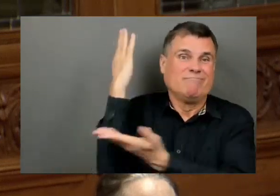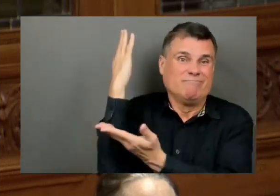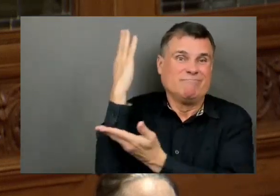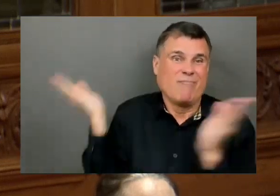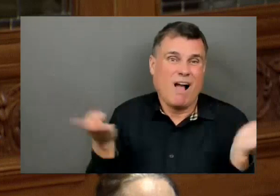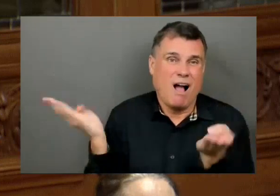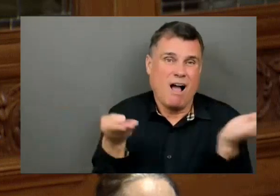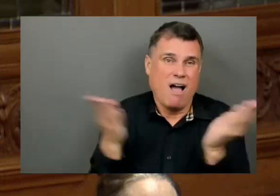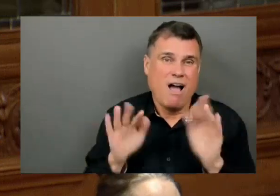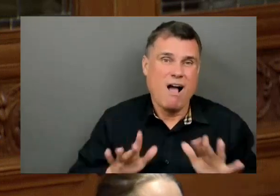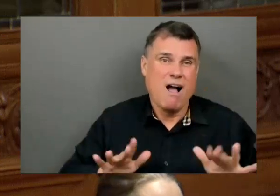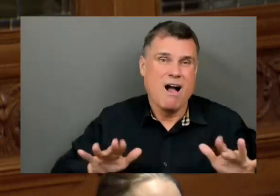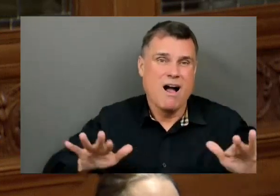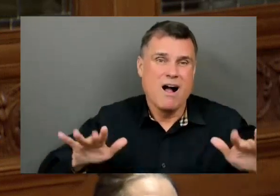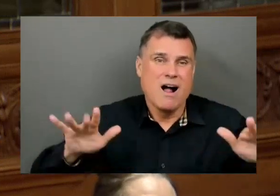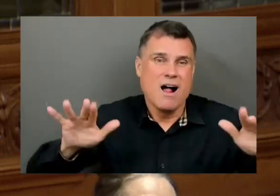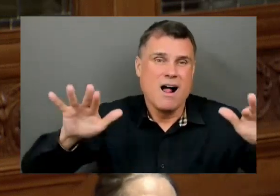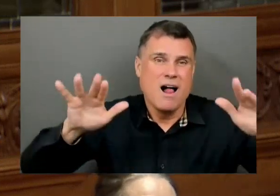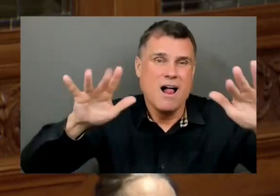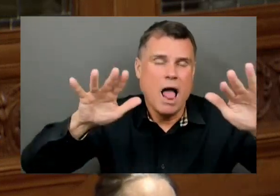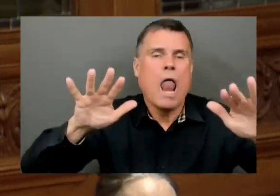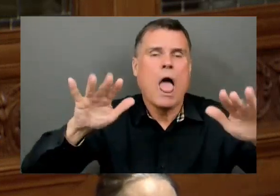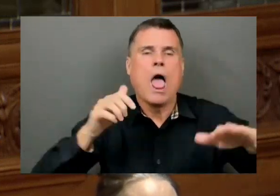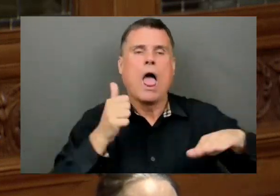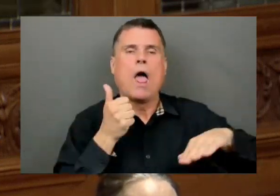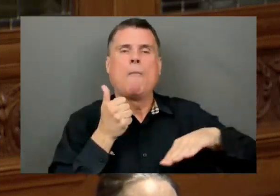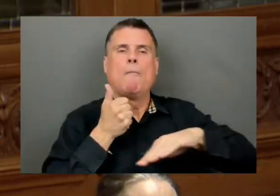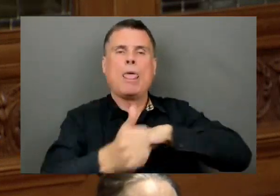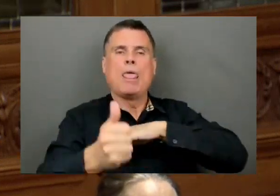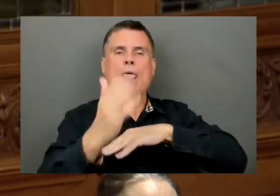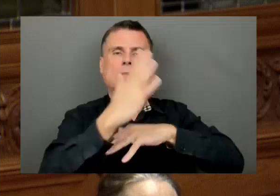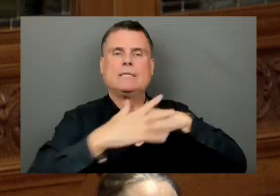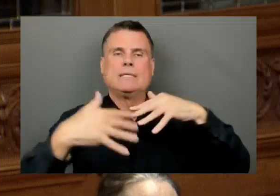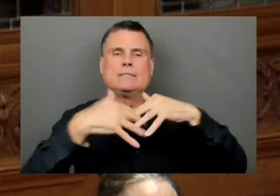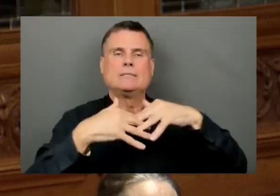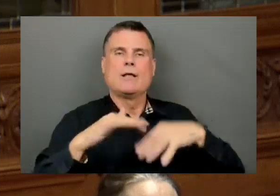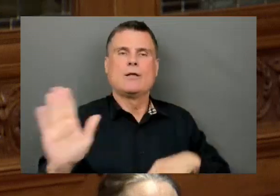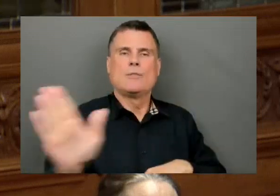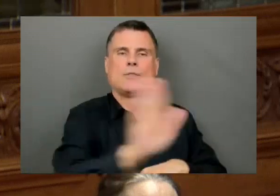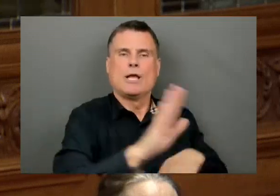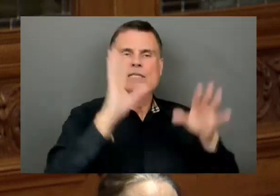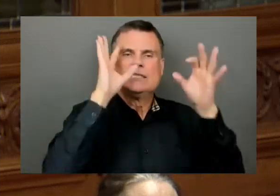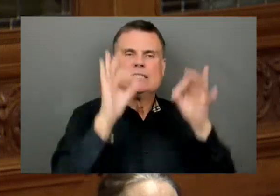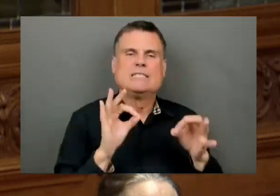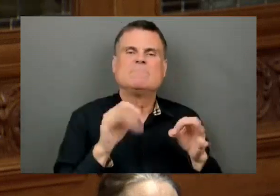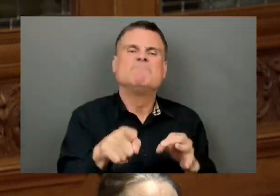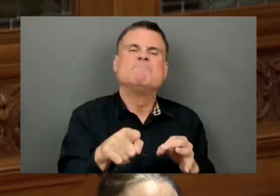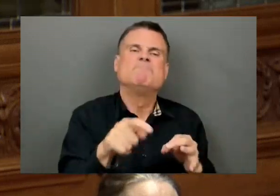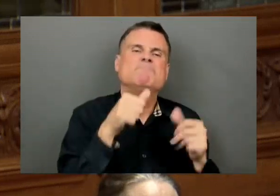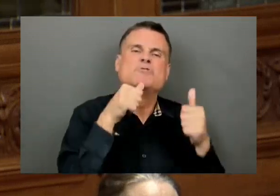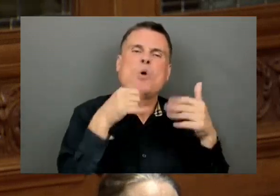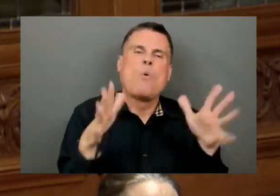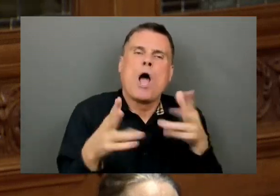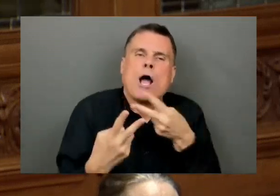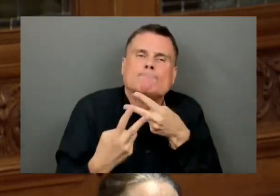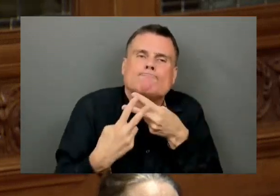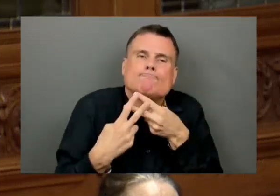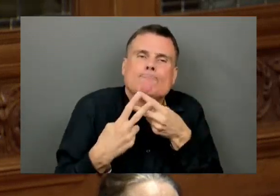while offering nothing in this budget for conservation financing is simply